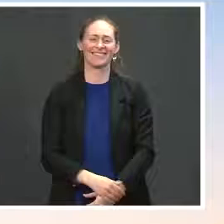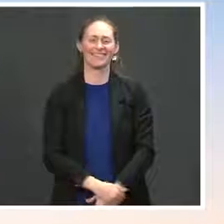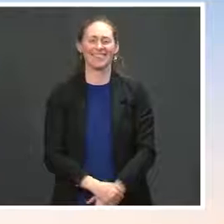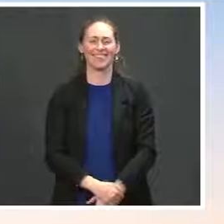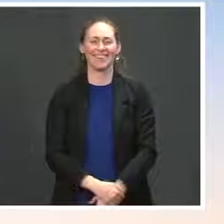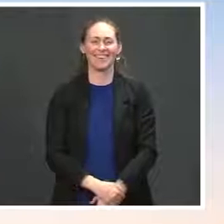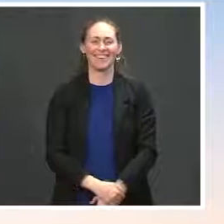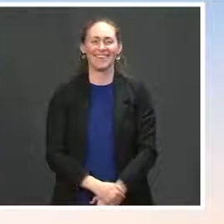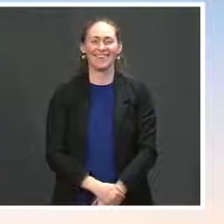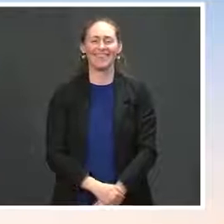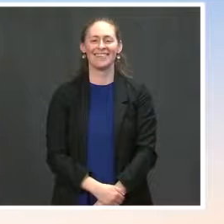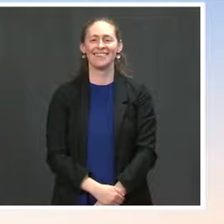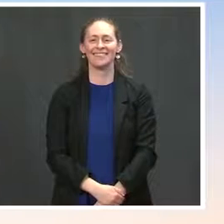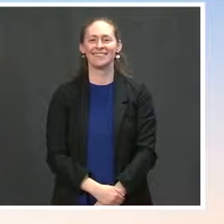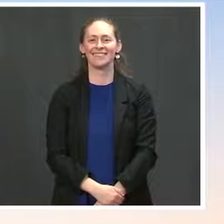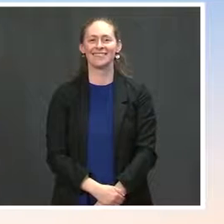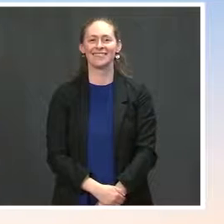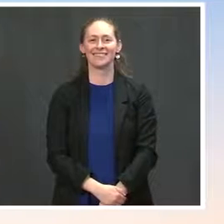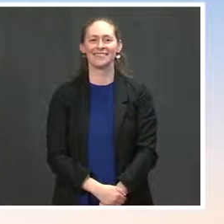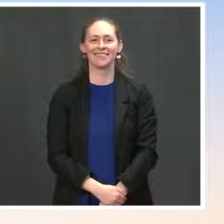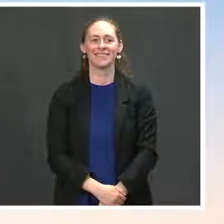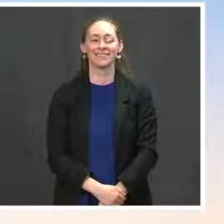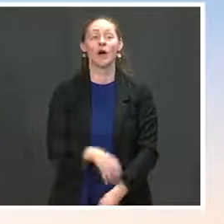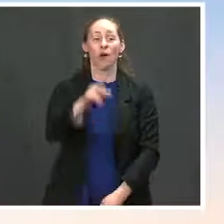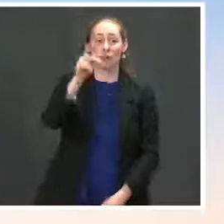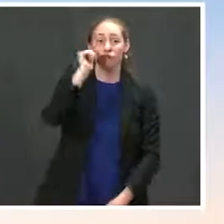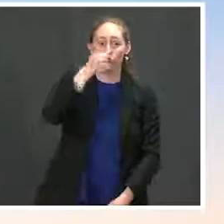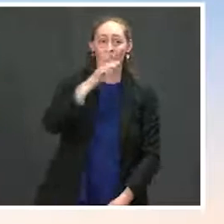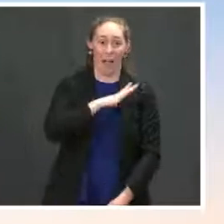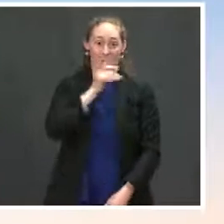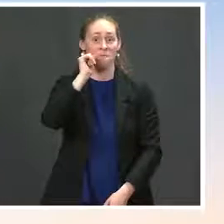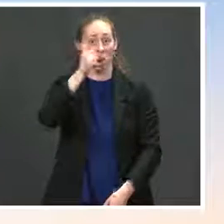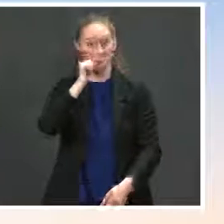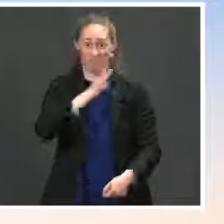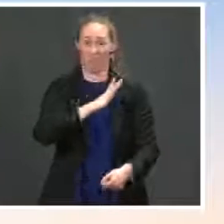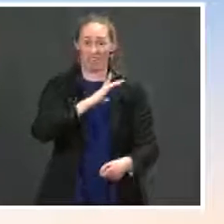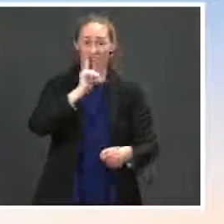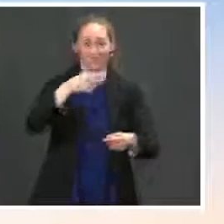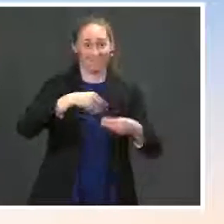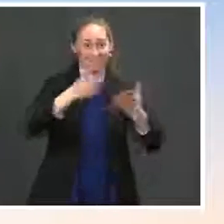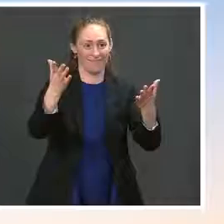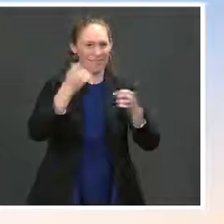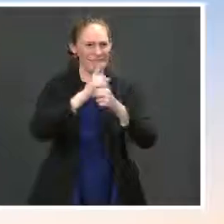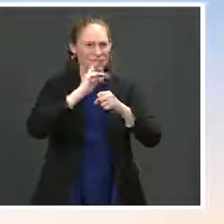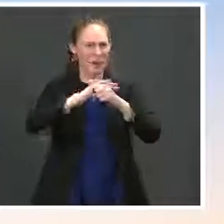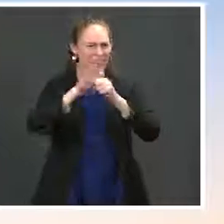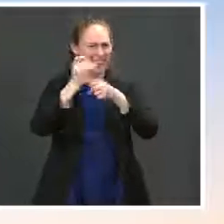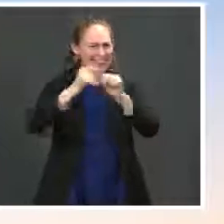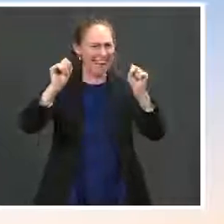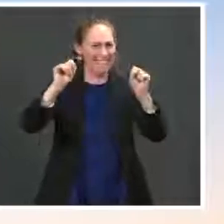I can bring snacks tomorrow? Okay. Okay, great. COVID safe, a little snack bag